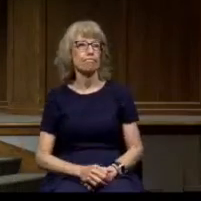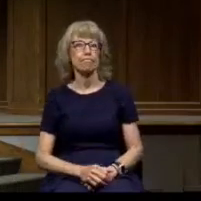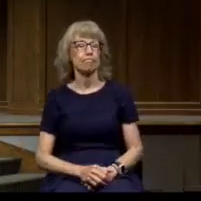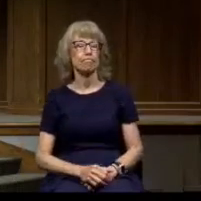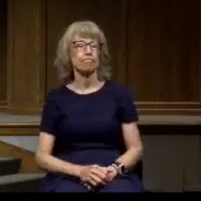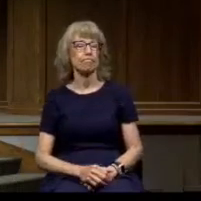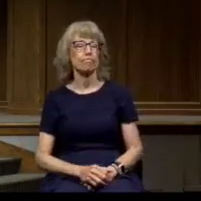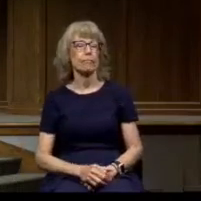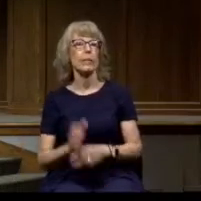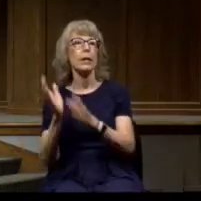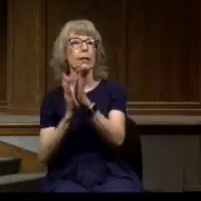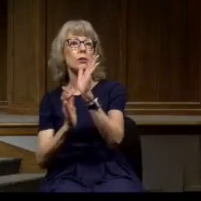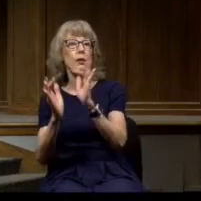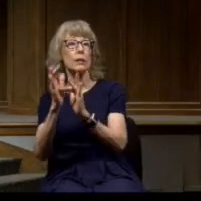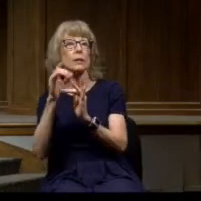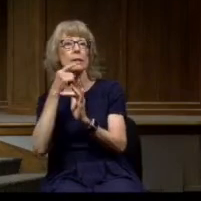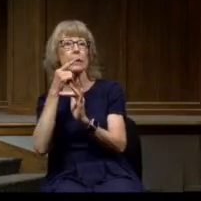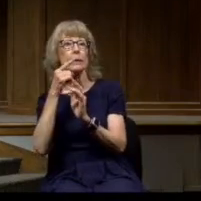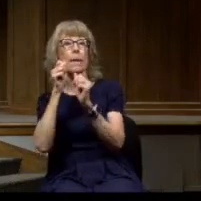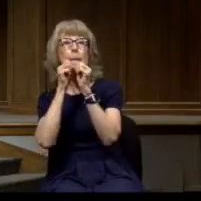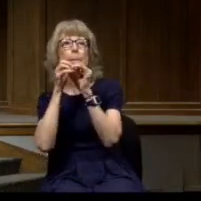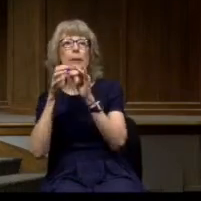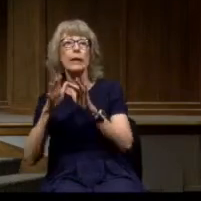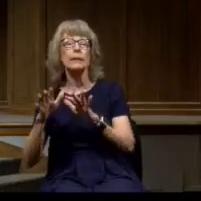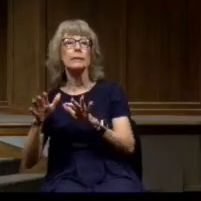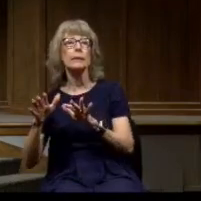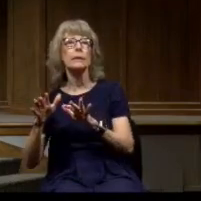Jesus said, say it with me, blessed are